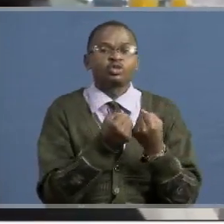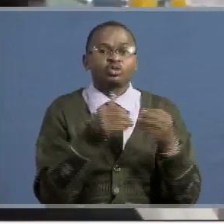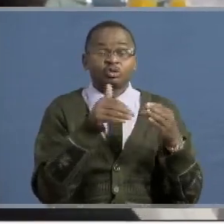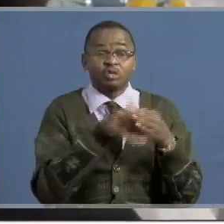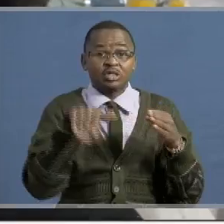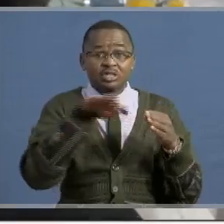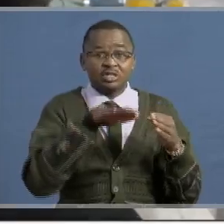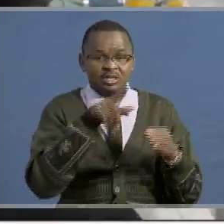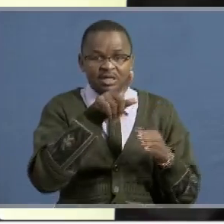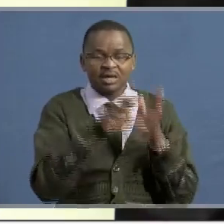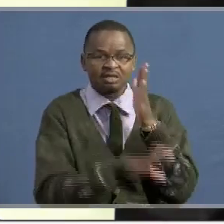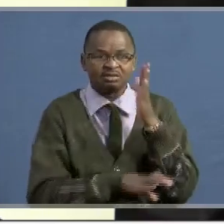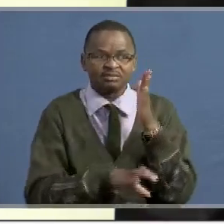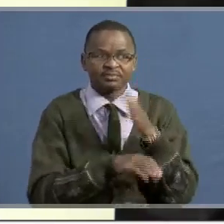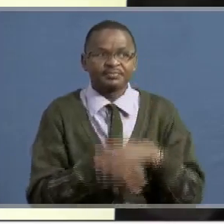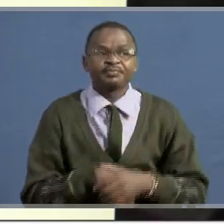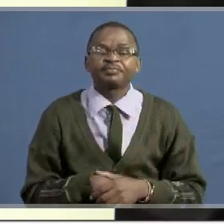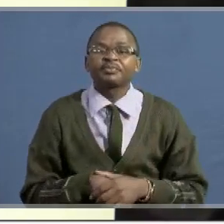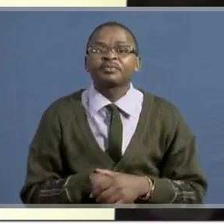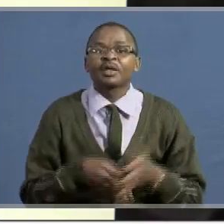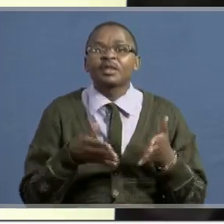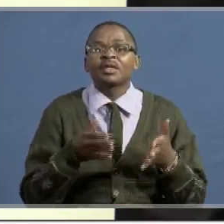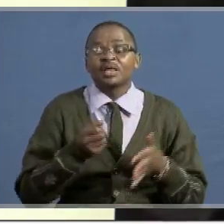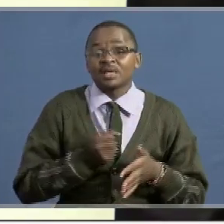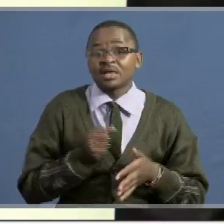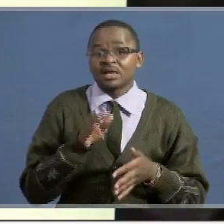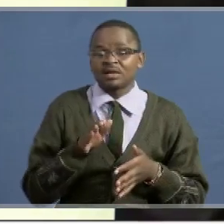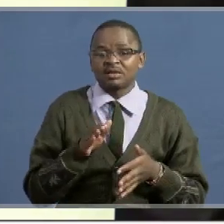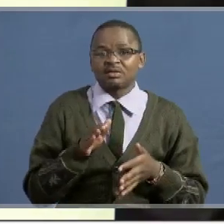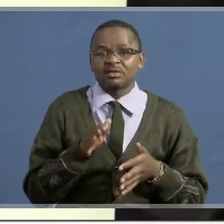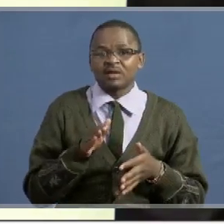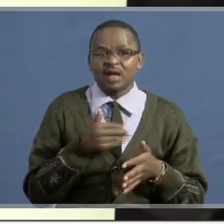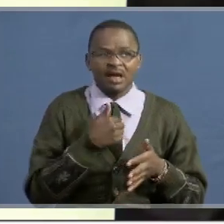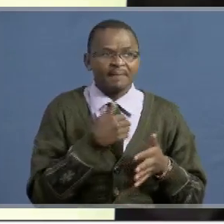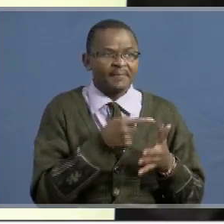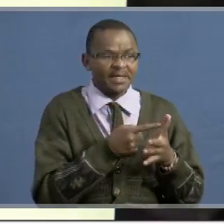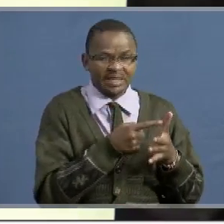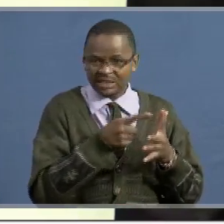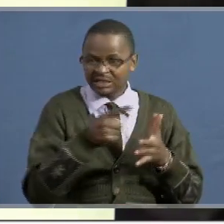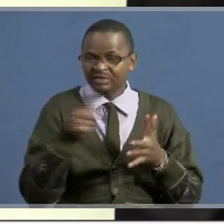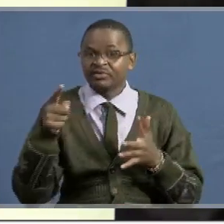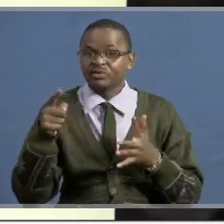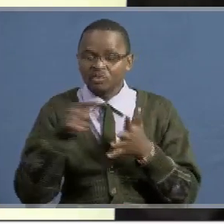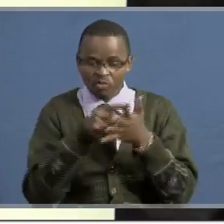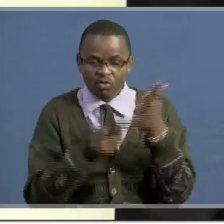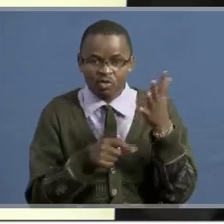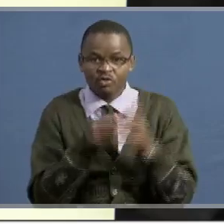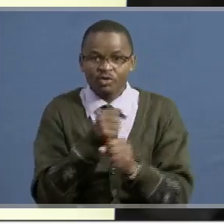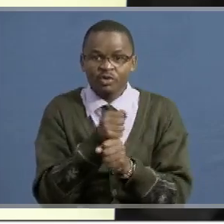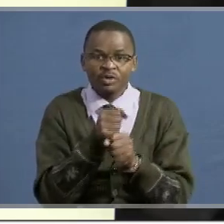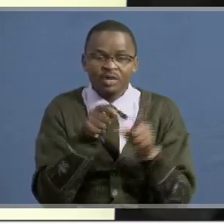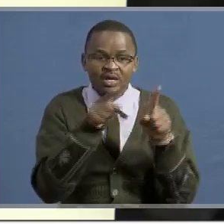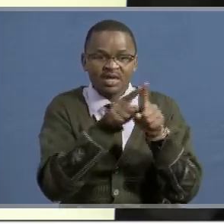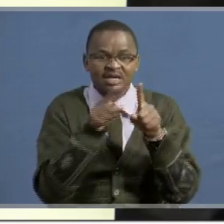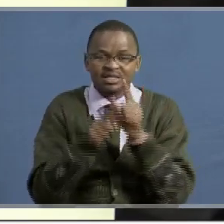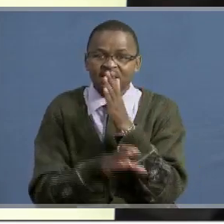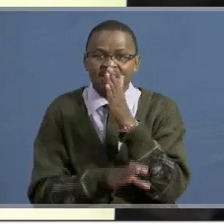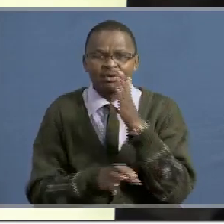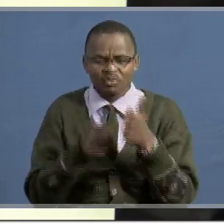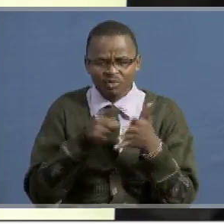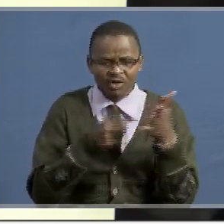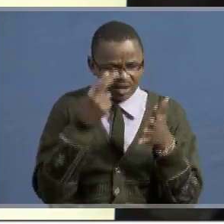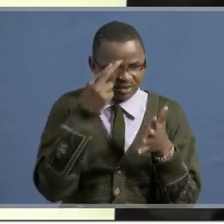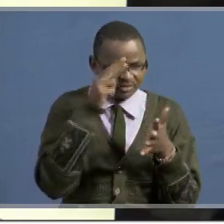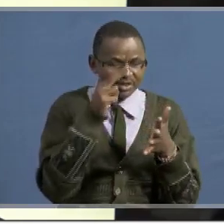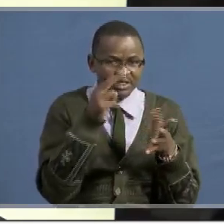their countries. It's not just girls who are being trafficked, it's also boys who are being trafficked. And what we are doing as a country, and what I've seen